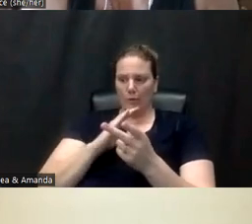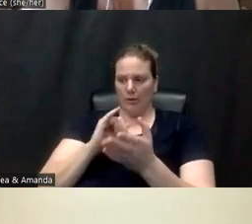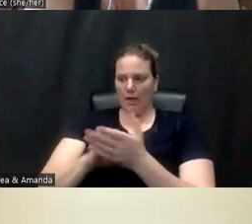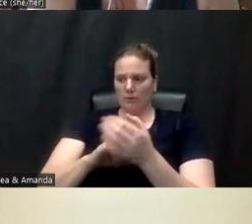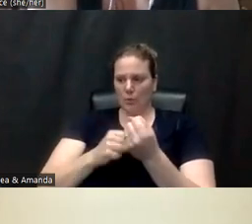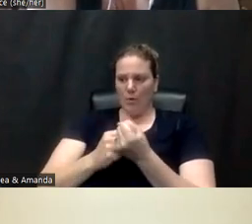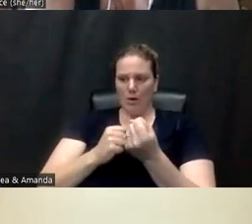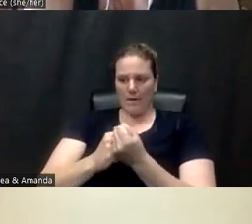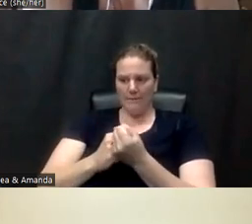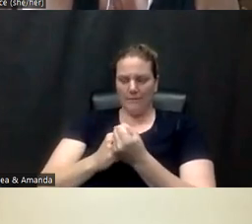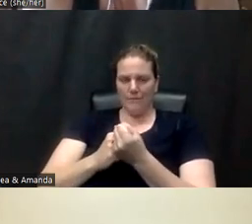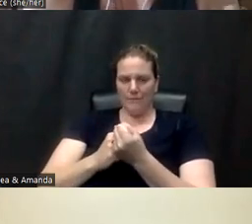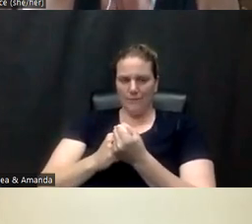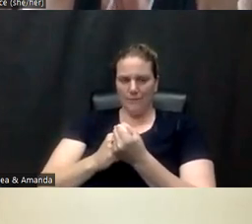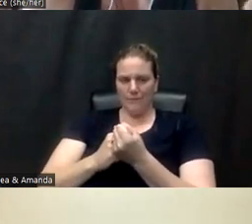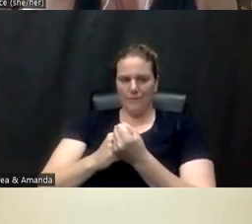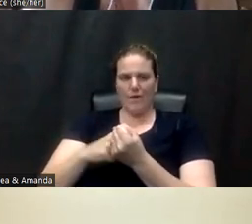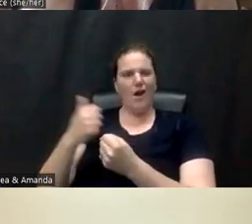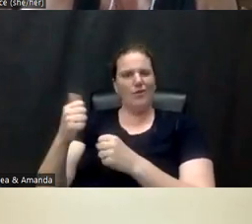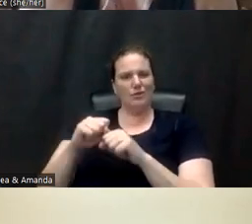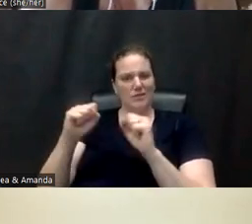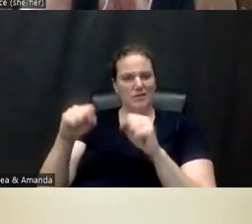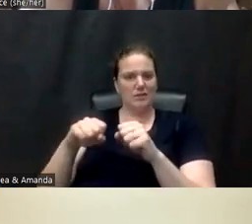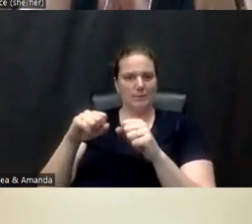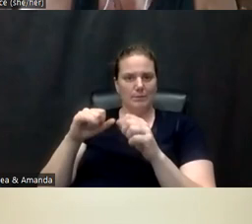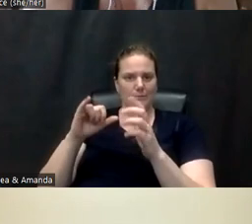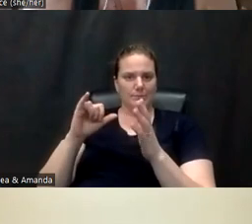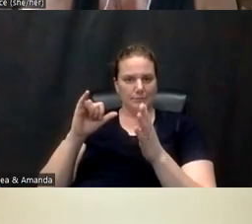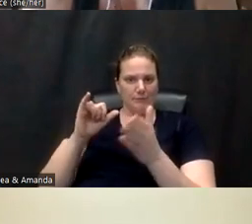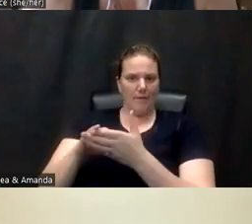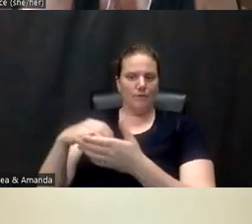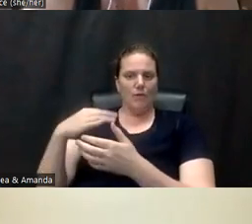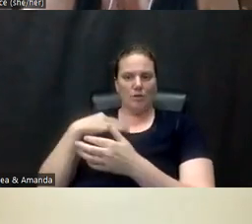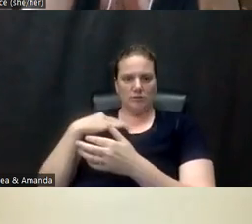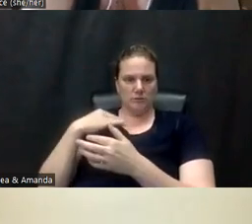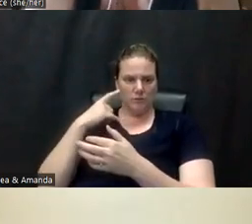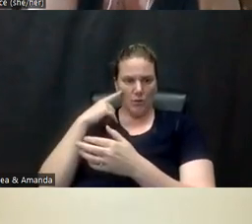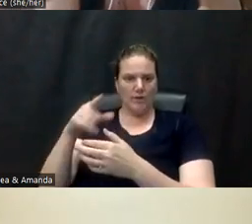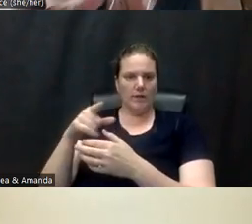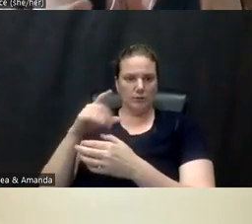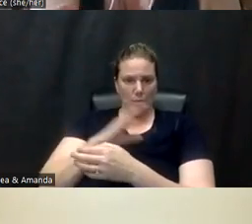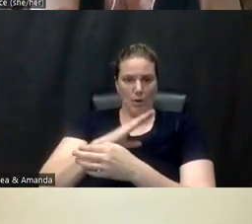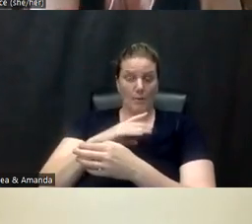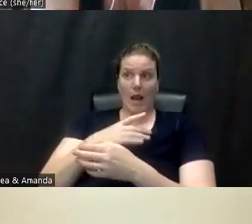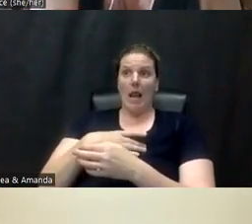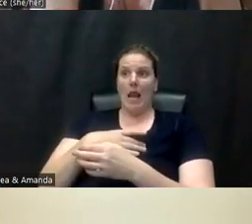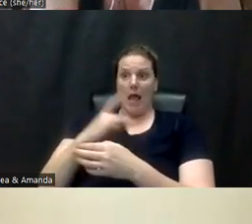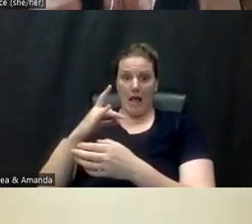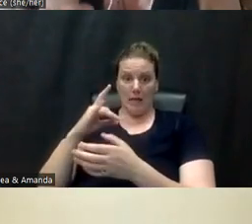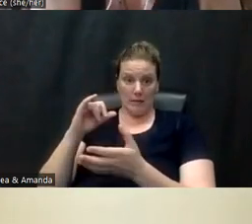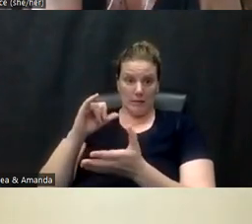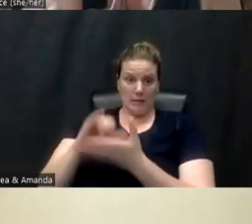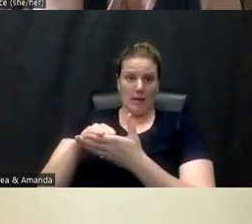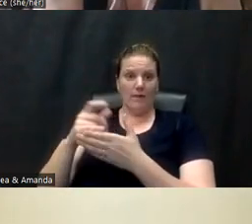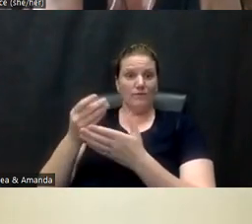supportive, is another system that is, you know, volunteer citizen board. But I really like that